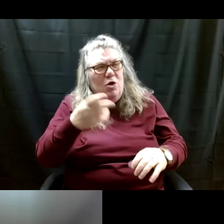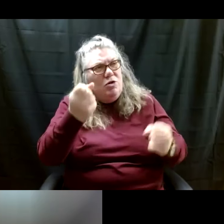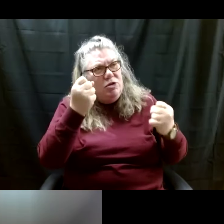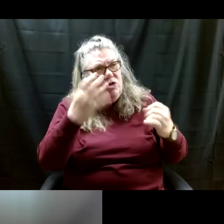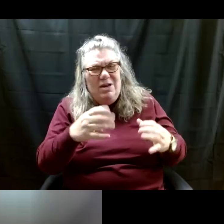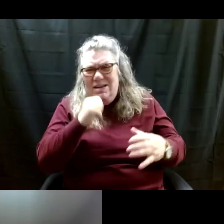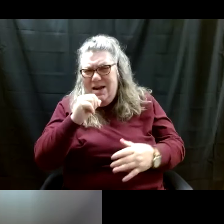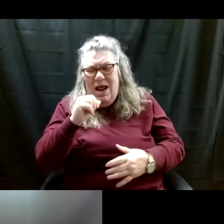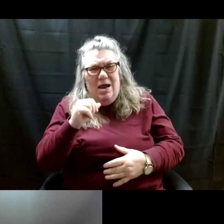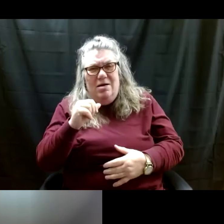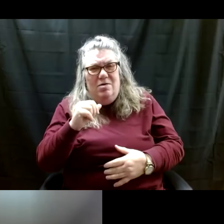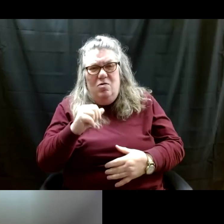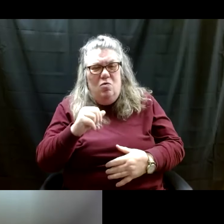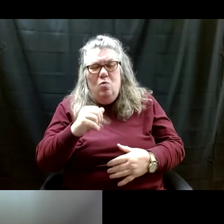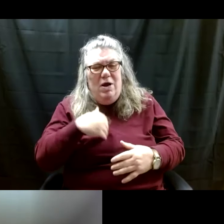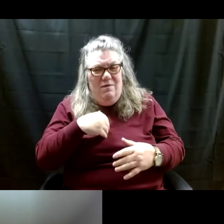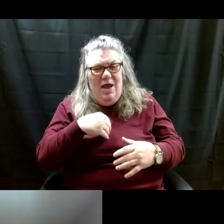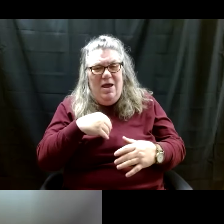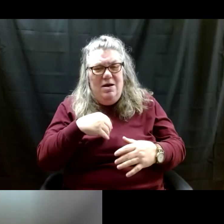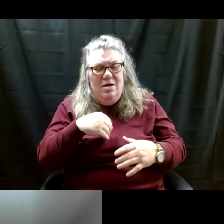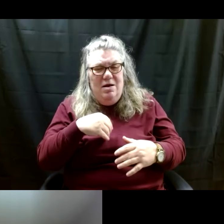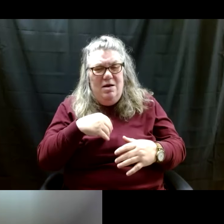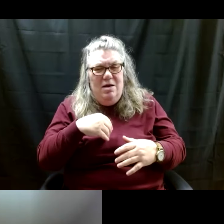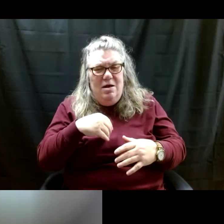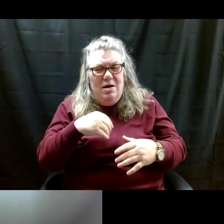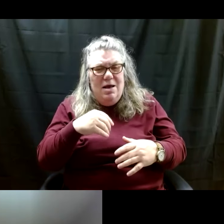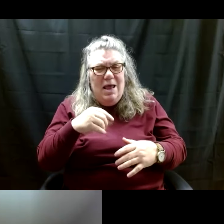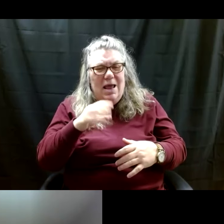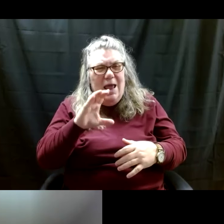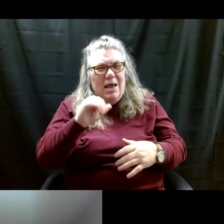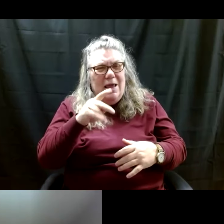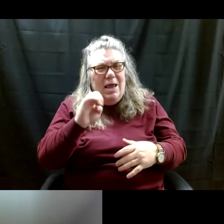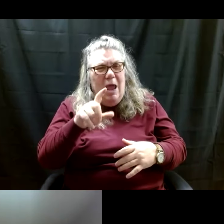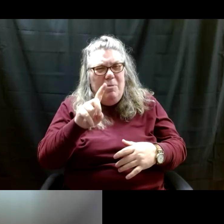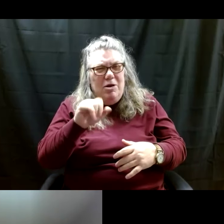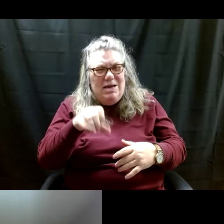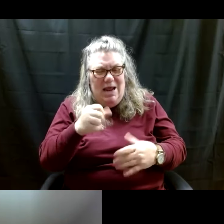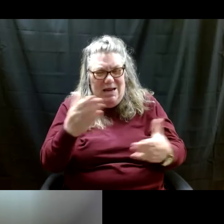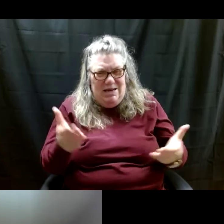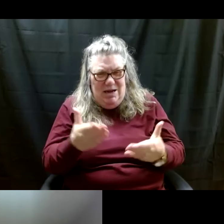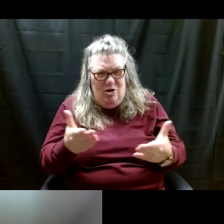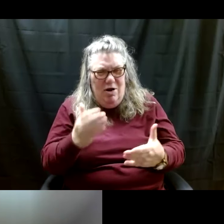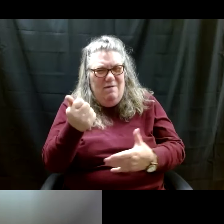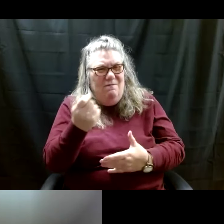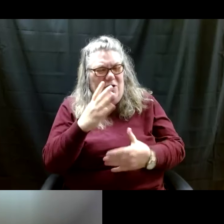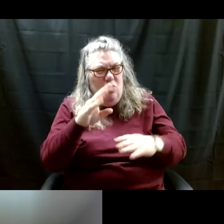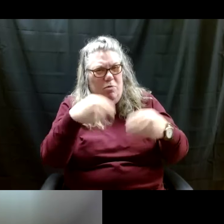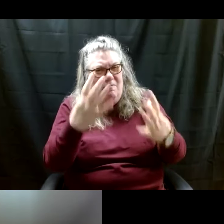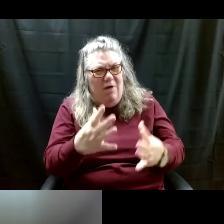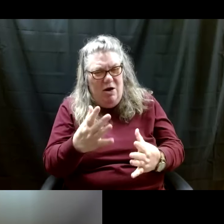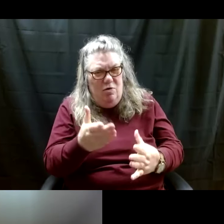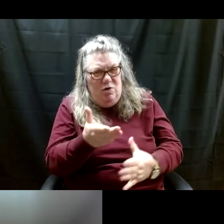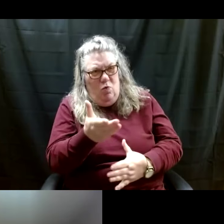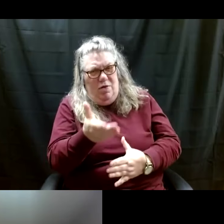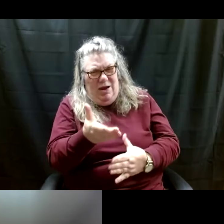more. We'd had Capital Days the other week up here, and we had a few of our providers were there, and